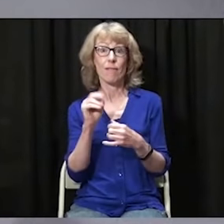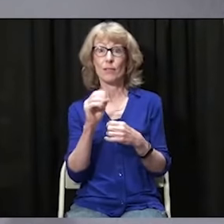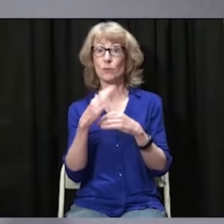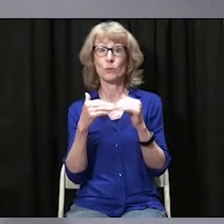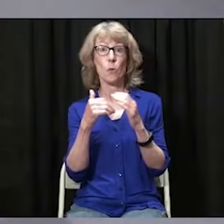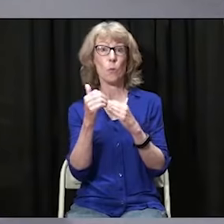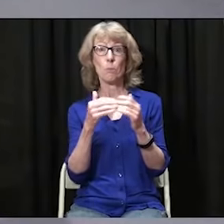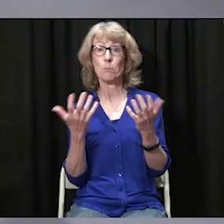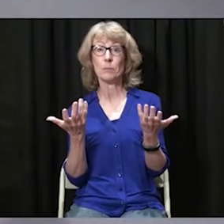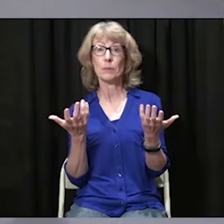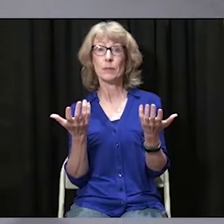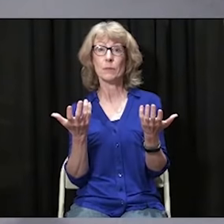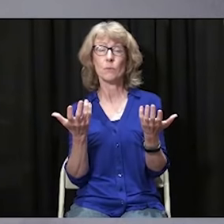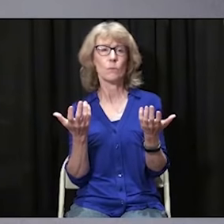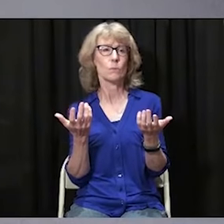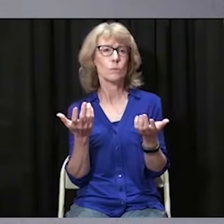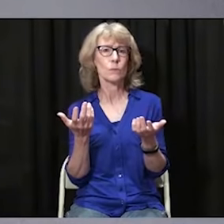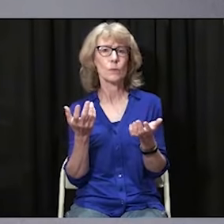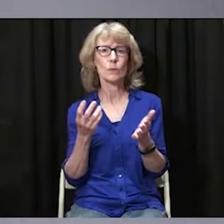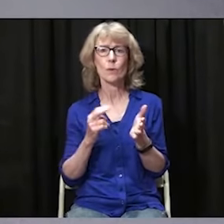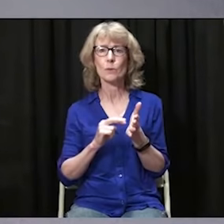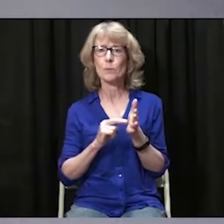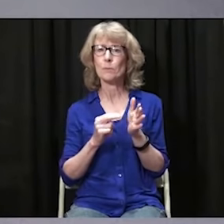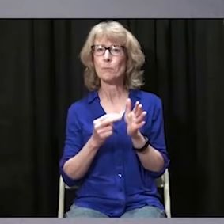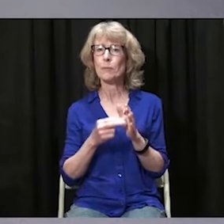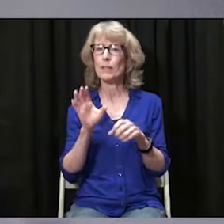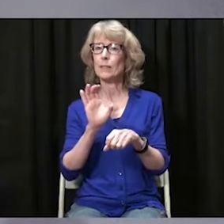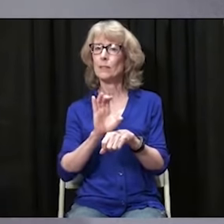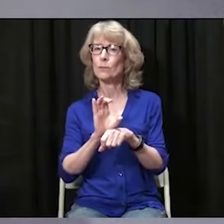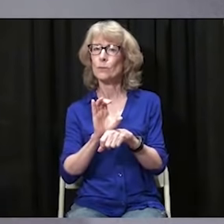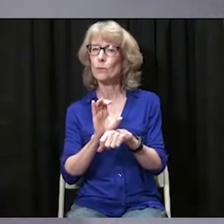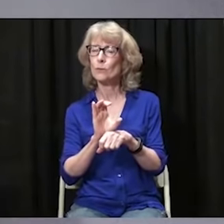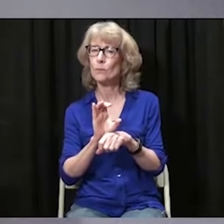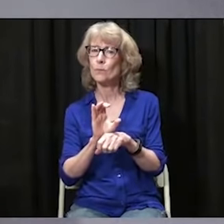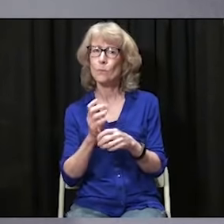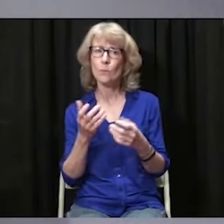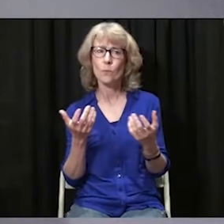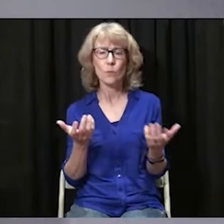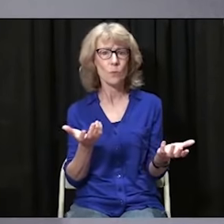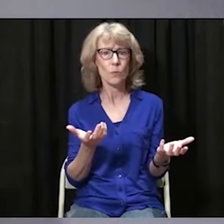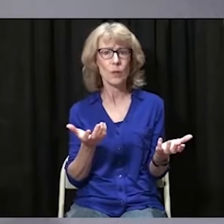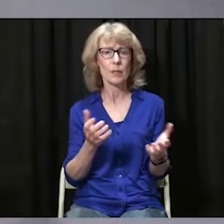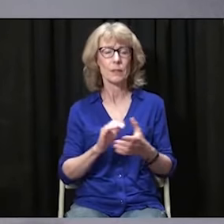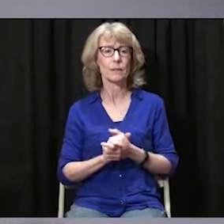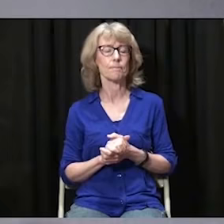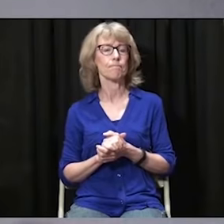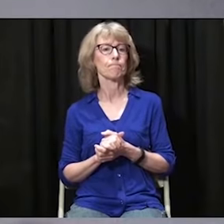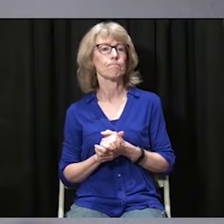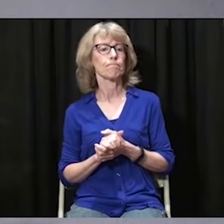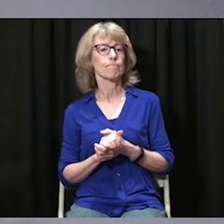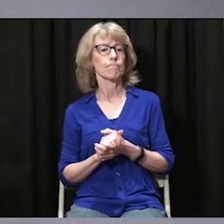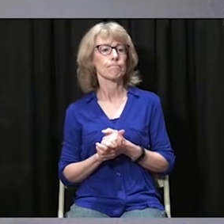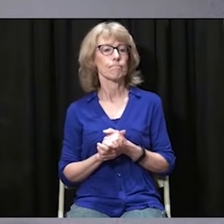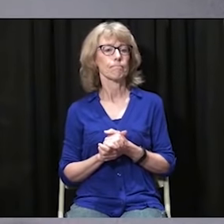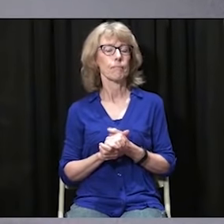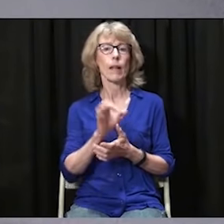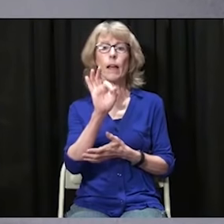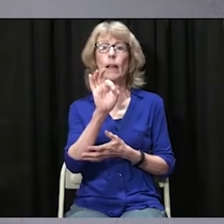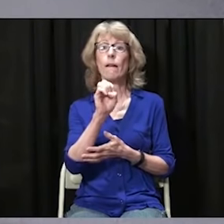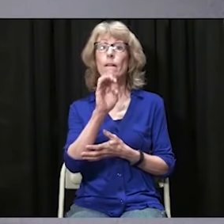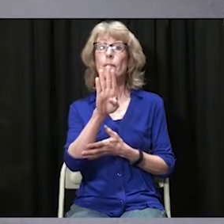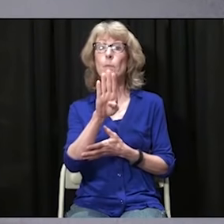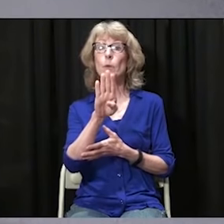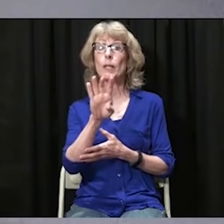well, what really is the church? I mean, let's just rewind just a few months ago. February 8th,